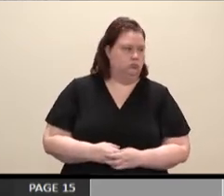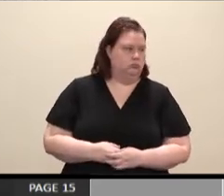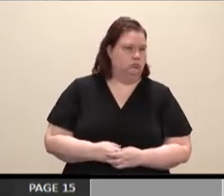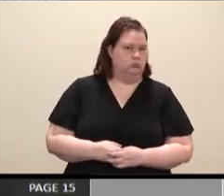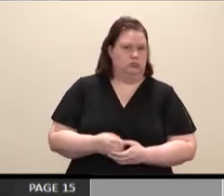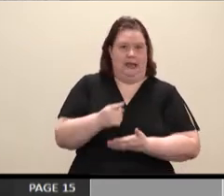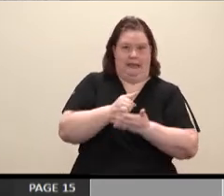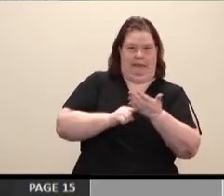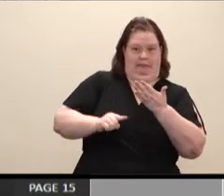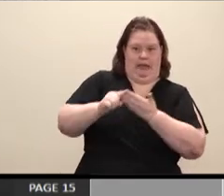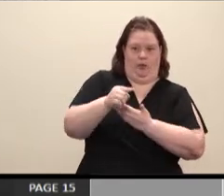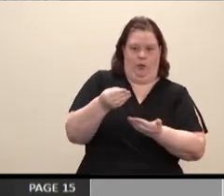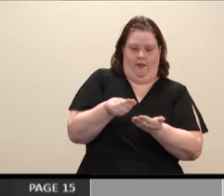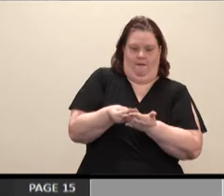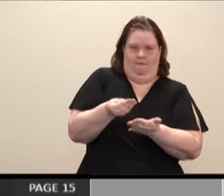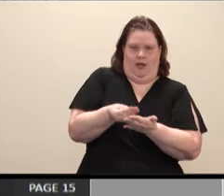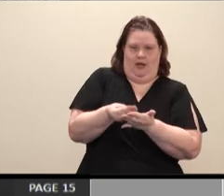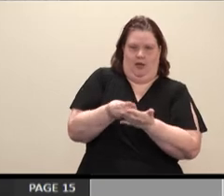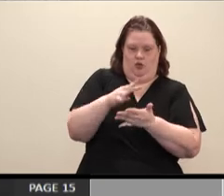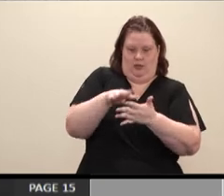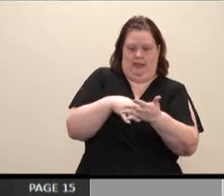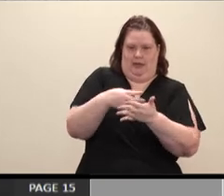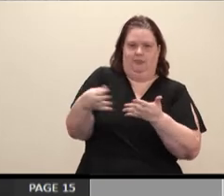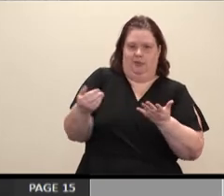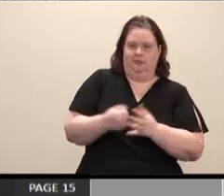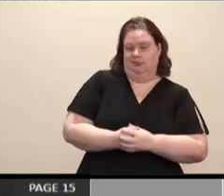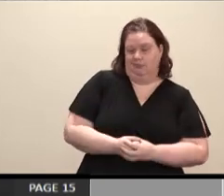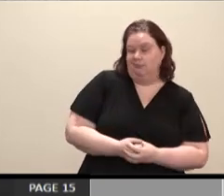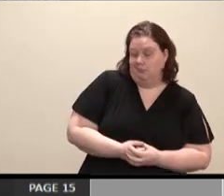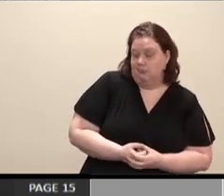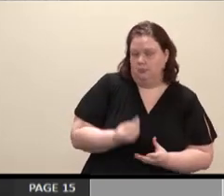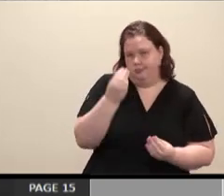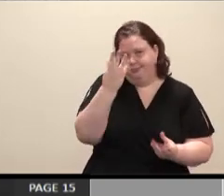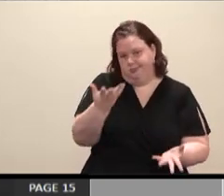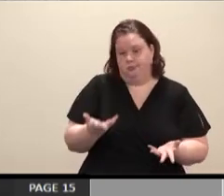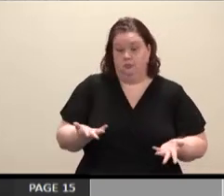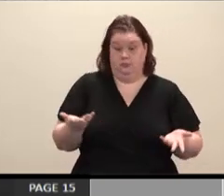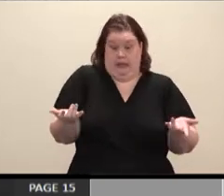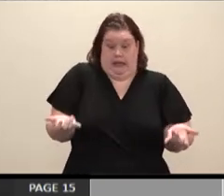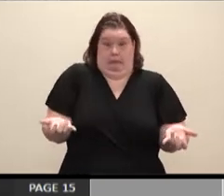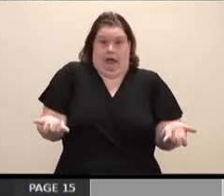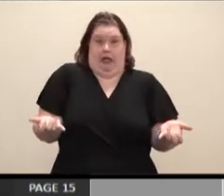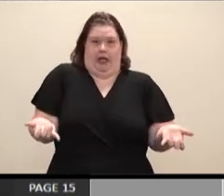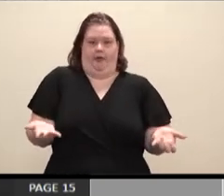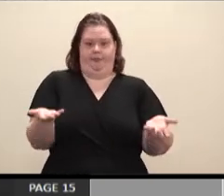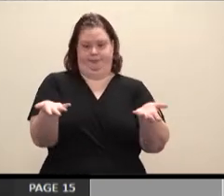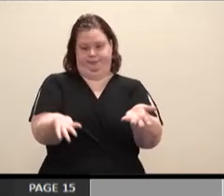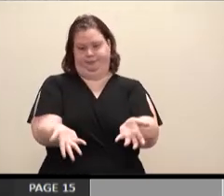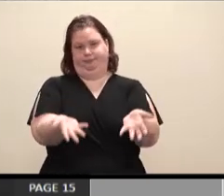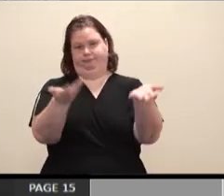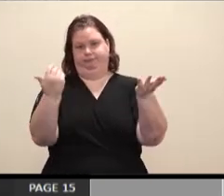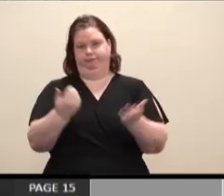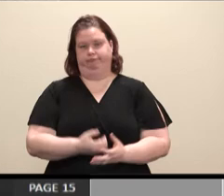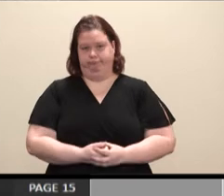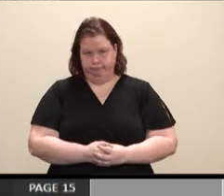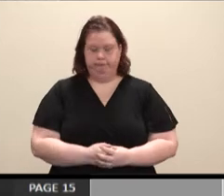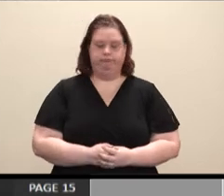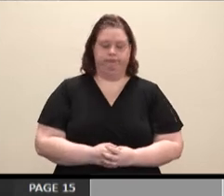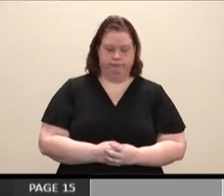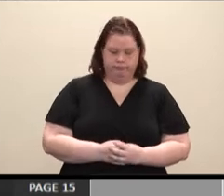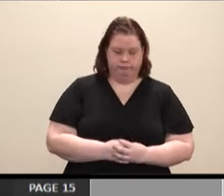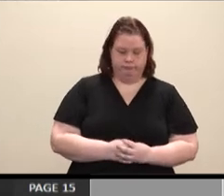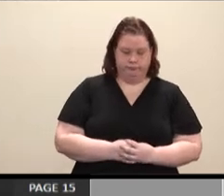financial statements next week. I've kind of got some analysis of that. So that's where we are at this point in time